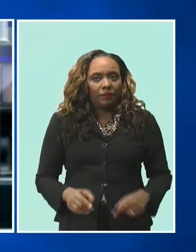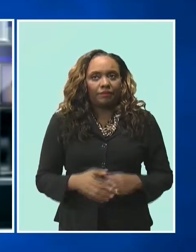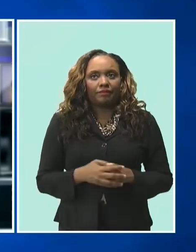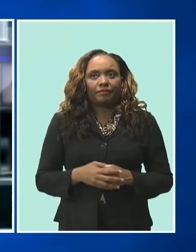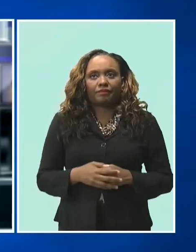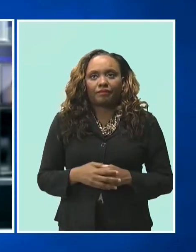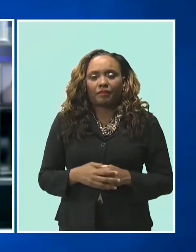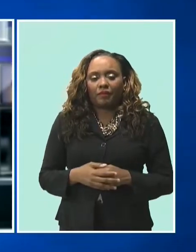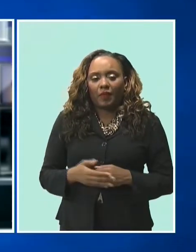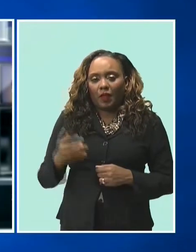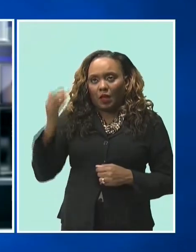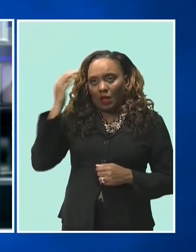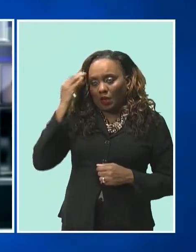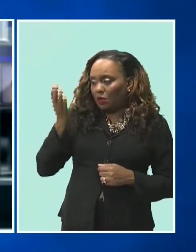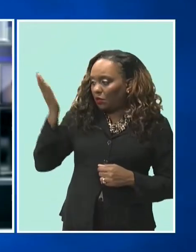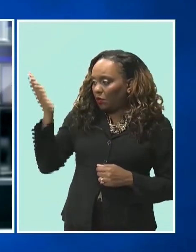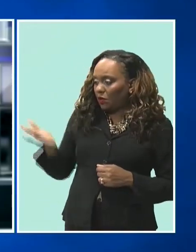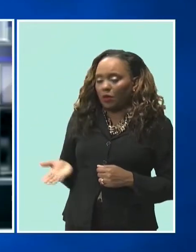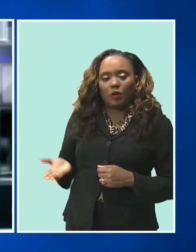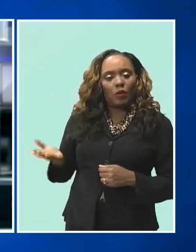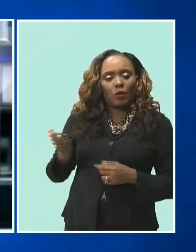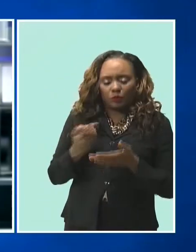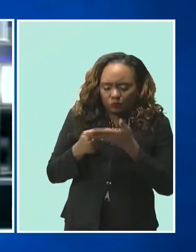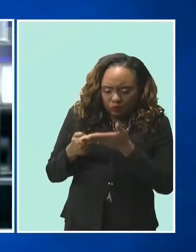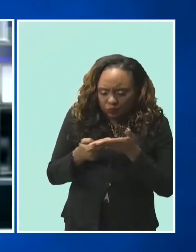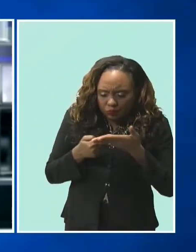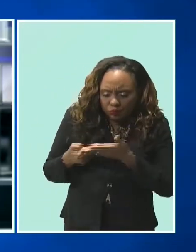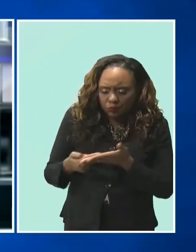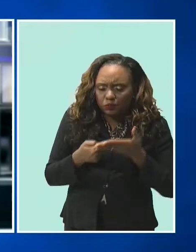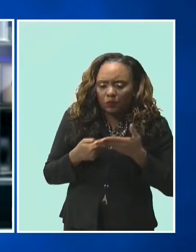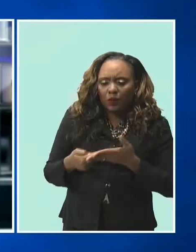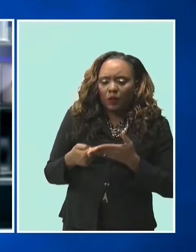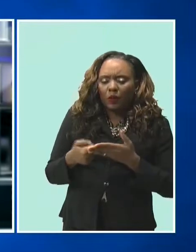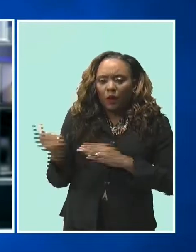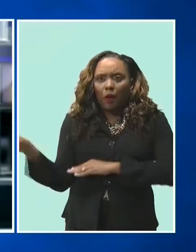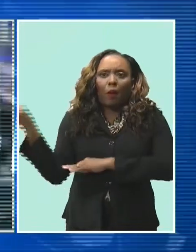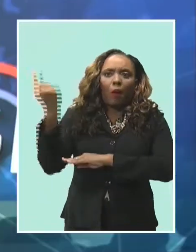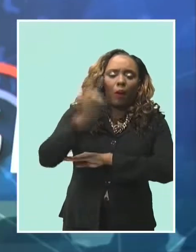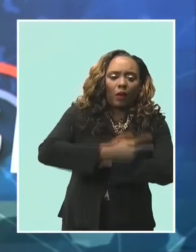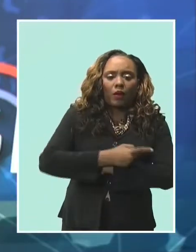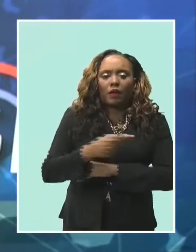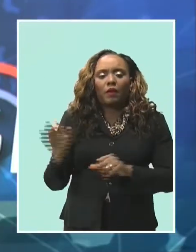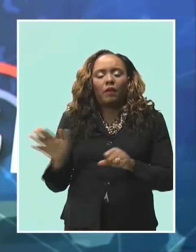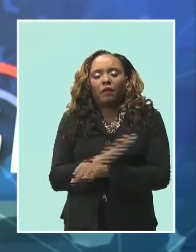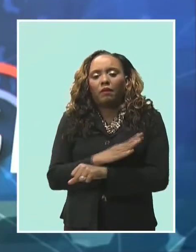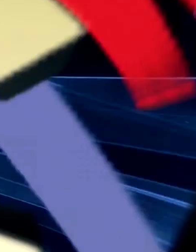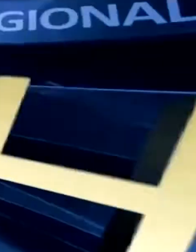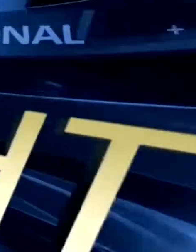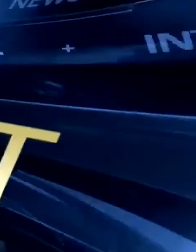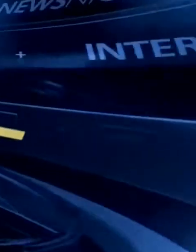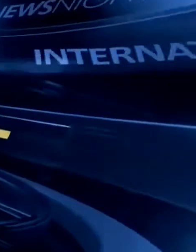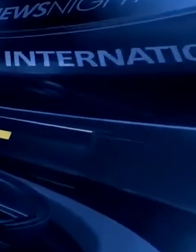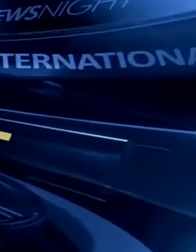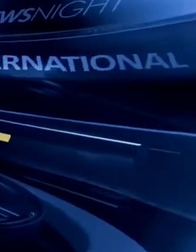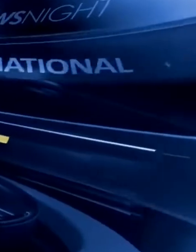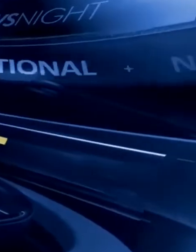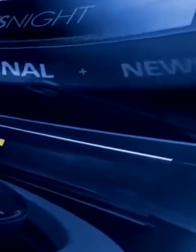Okay, Lisa, I know you have been on the road for the entire day compiling and writing these stories, and that was a truly comprehensive report. We say thank you for that.